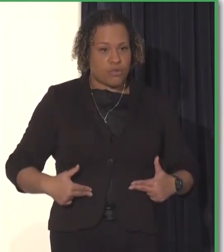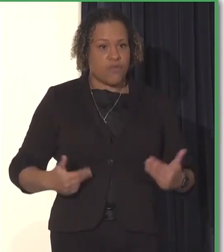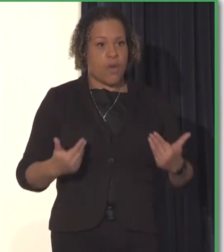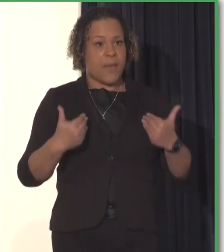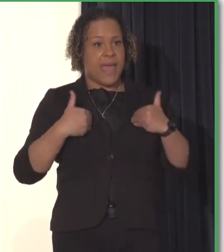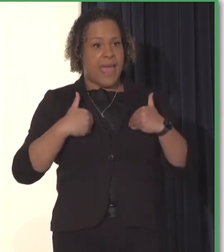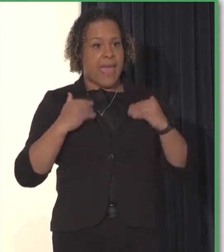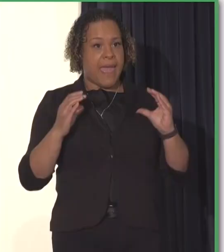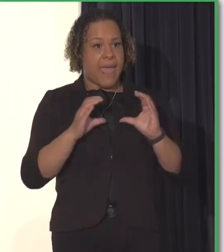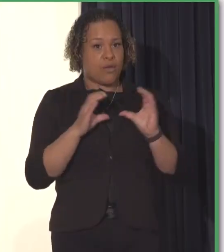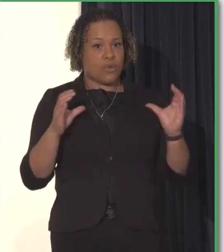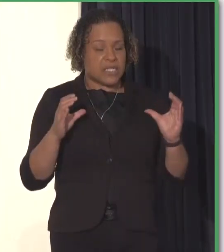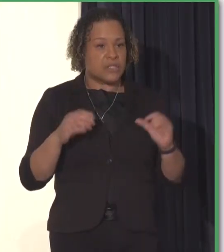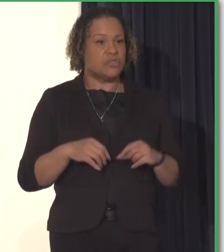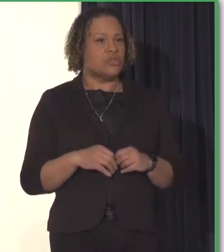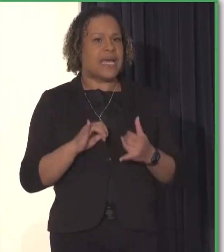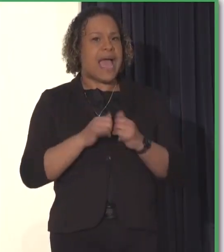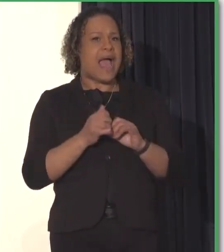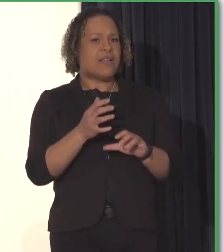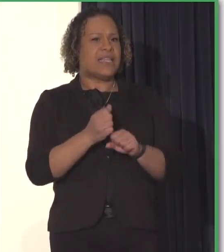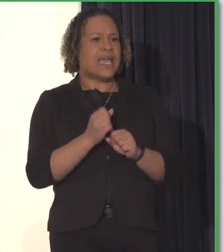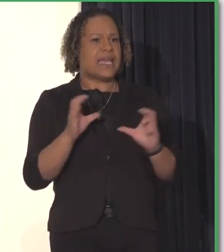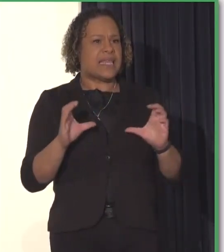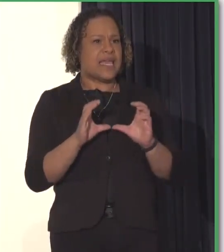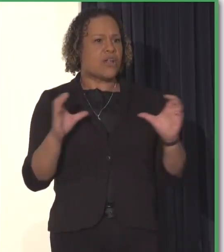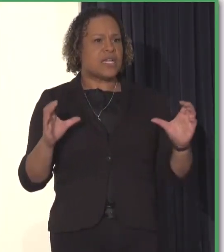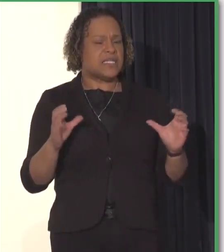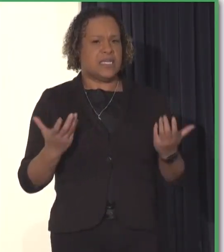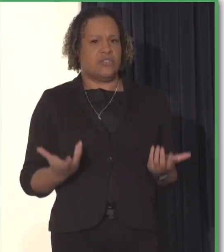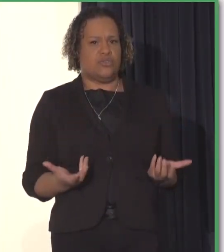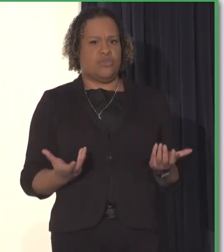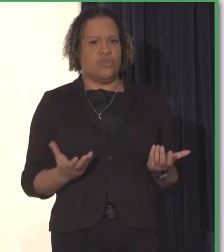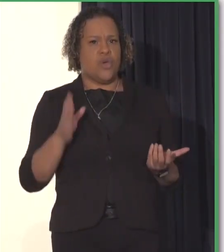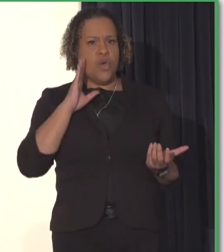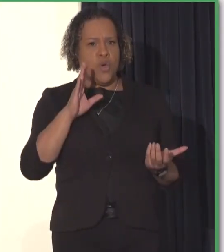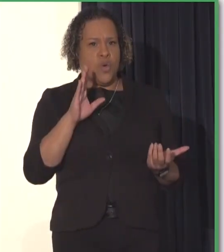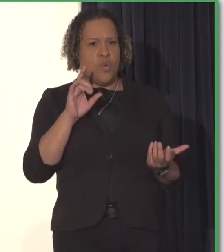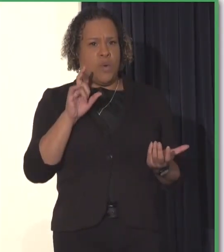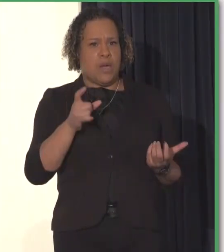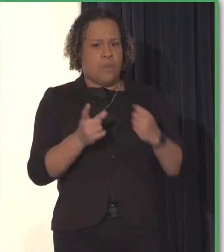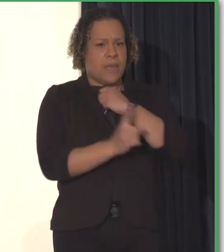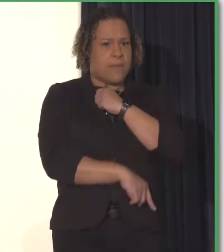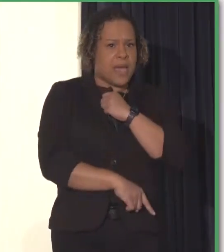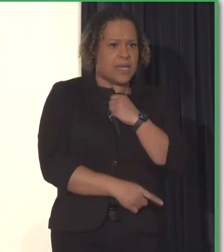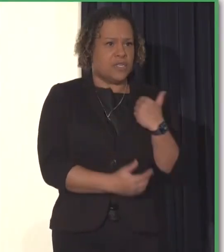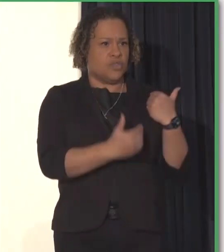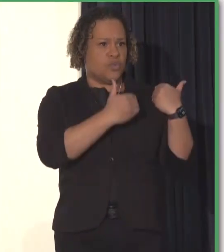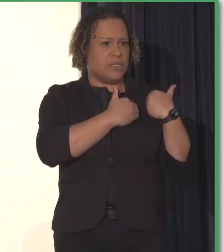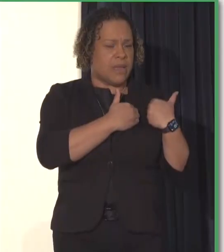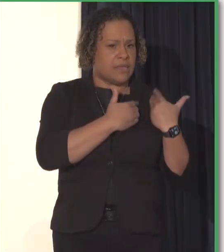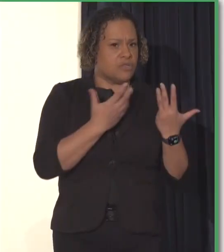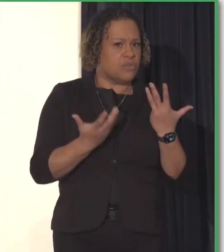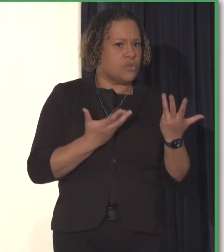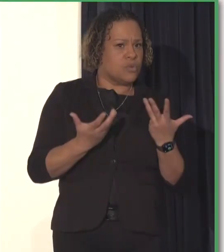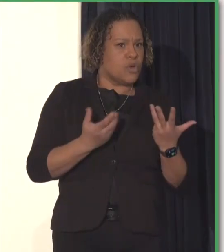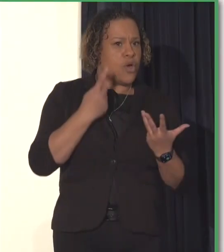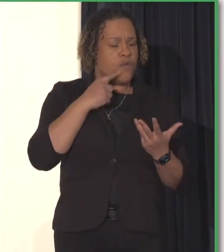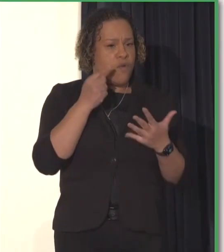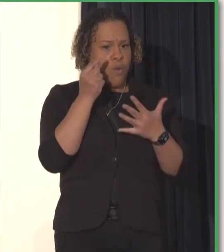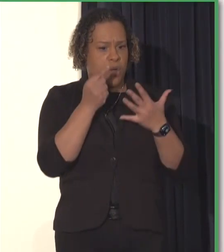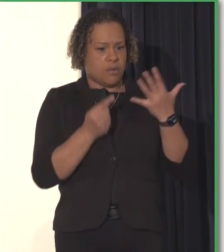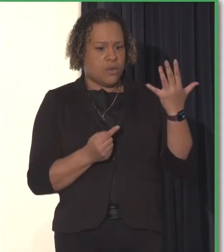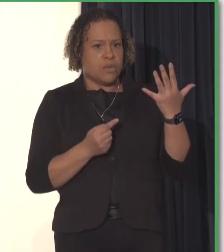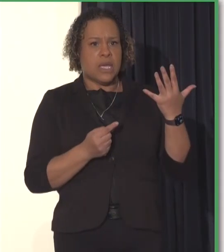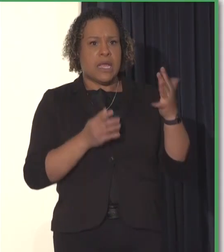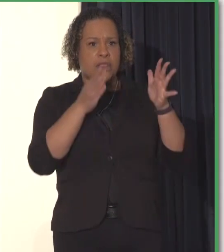credentials. How did they get those credentials? Are there going to be any accountability from this? Or are you going to be seeking discipline for whoever screwed